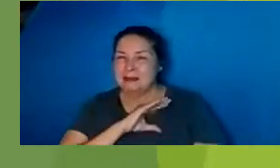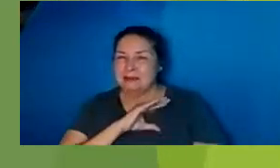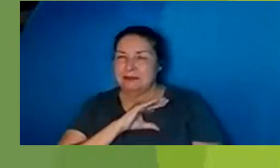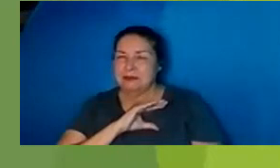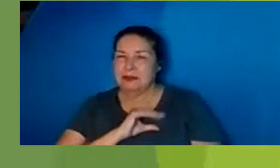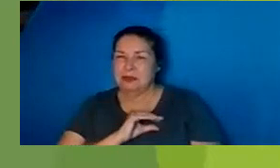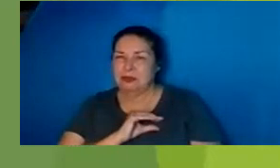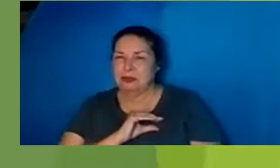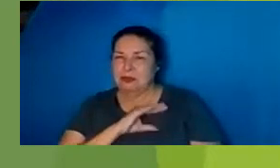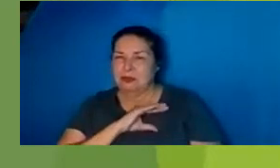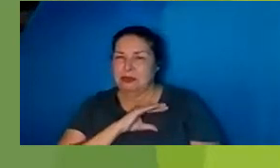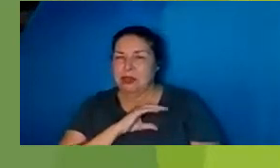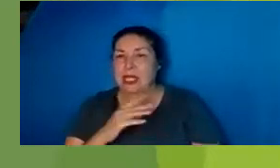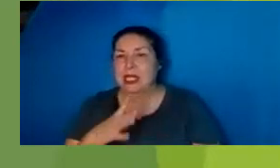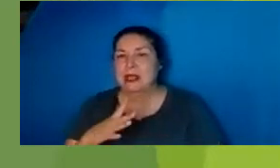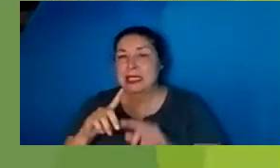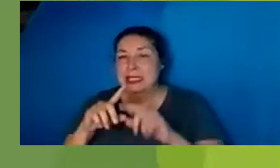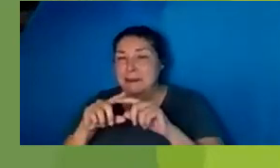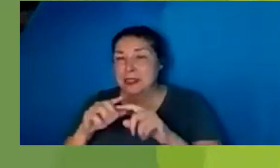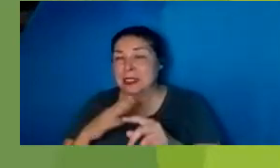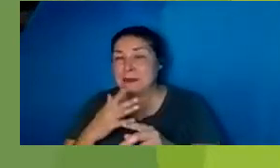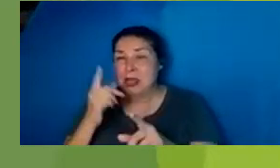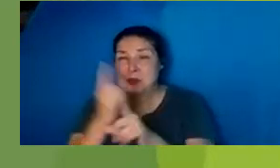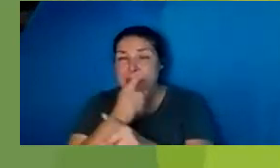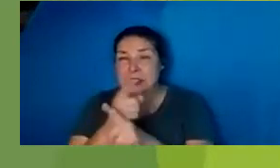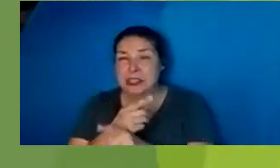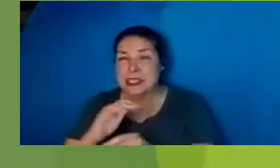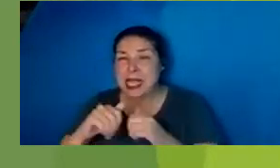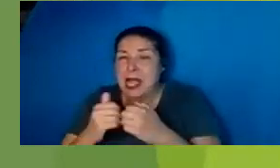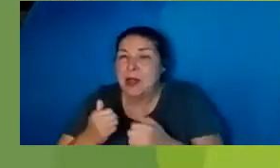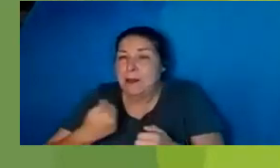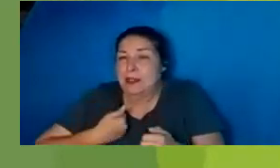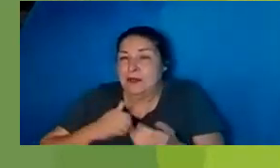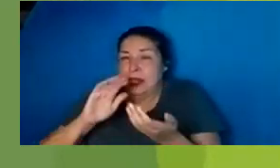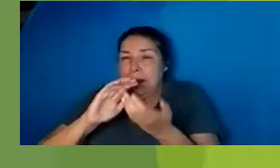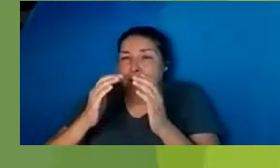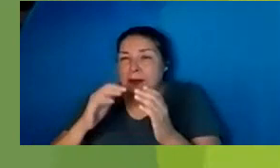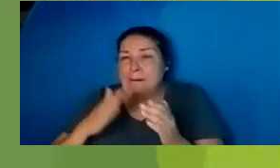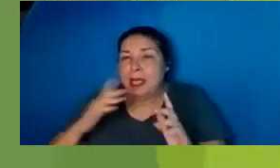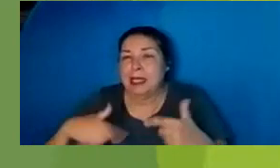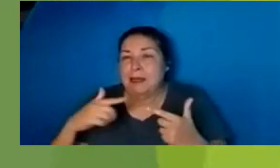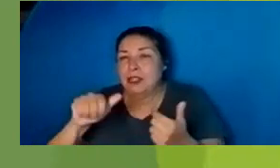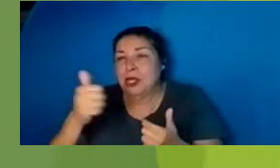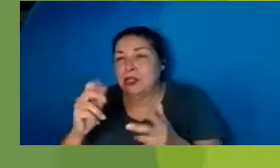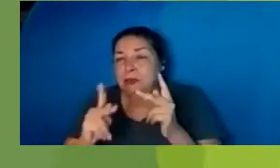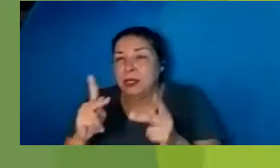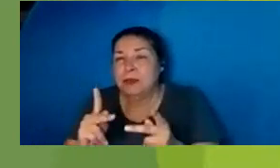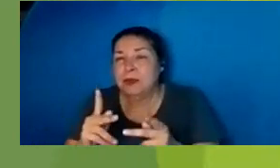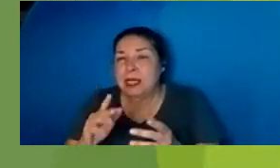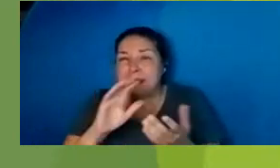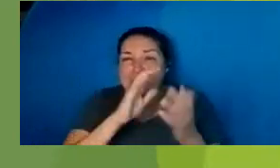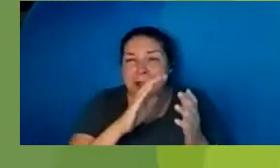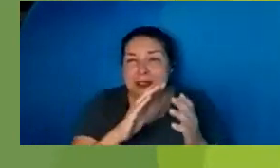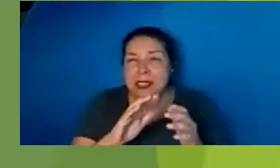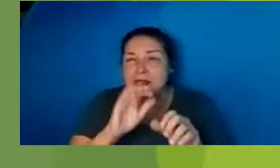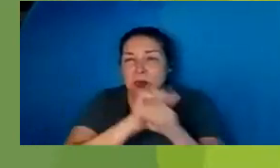which is based on how my life compares with others, which is based on the performance of the works of the law.